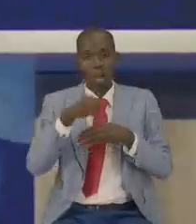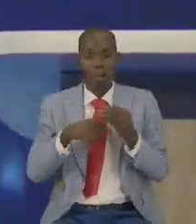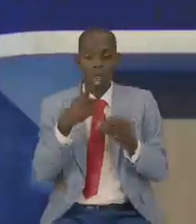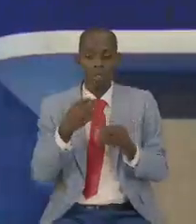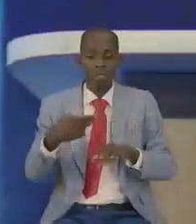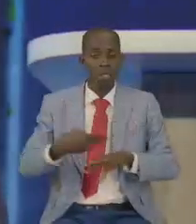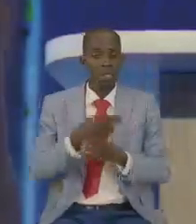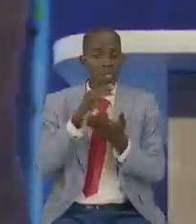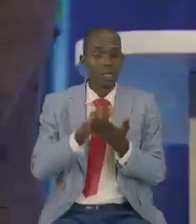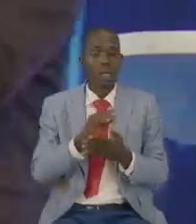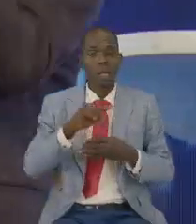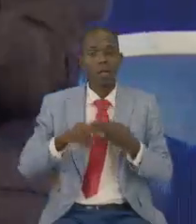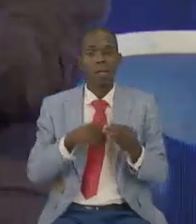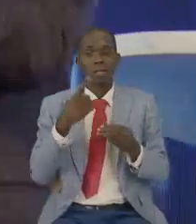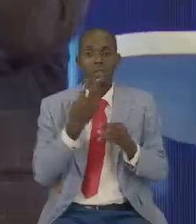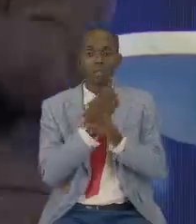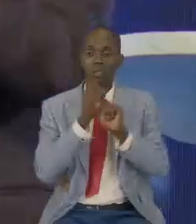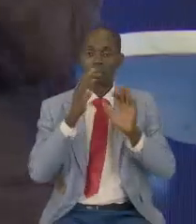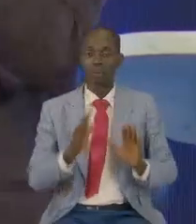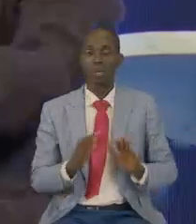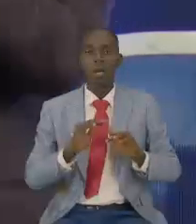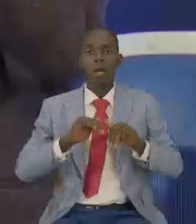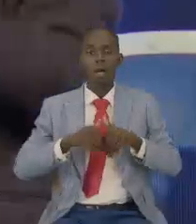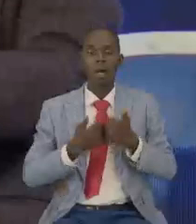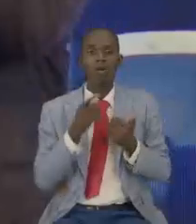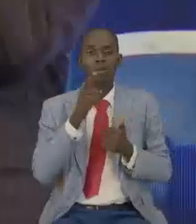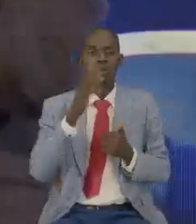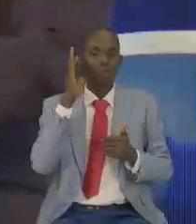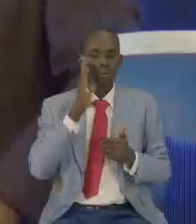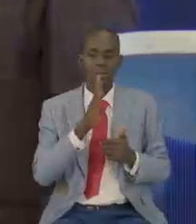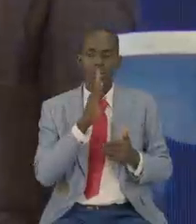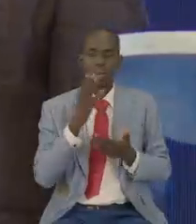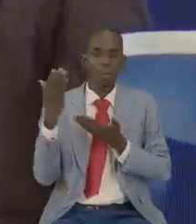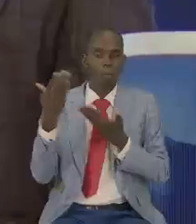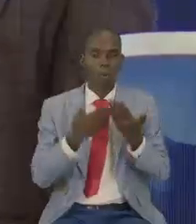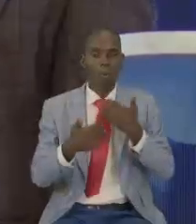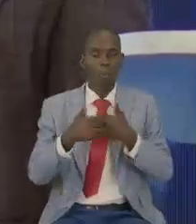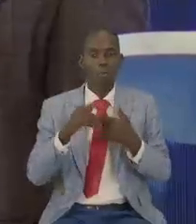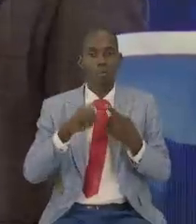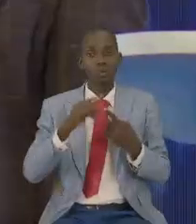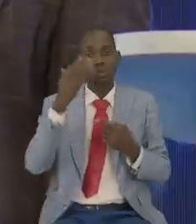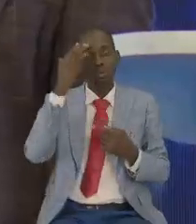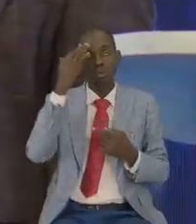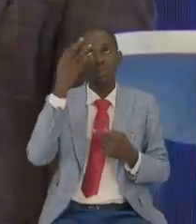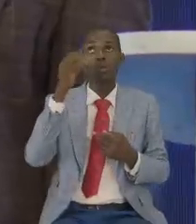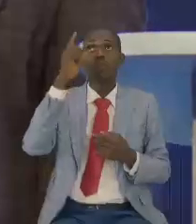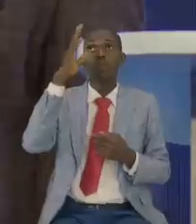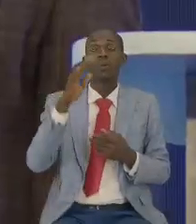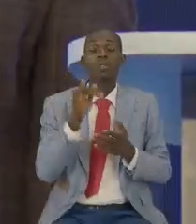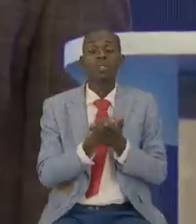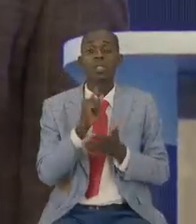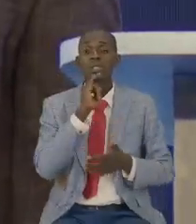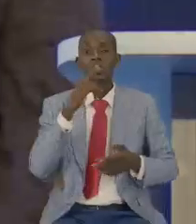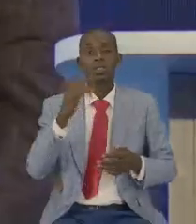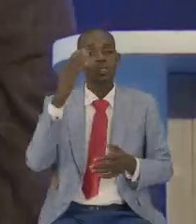be reconciled unto God, that is the knowledge that will give you eternal,